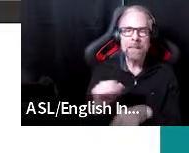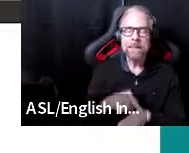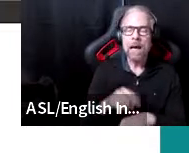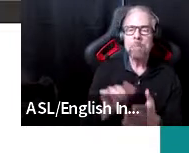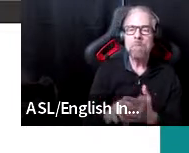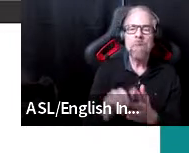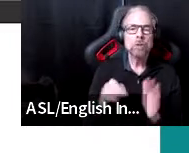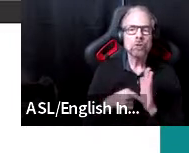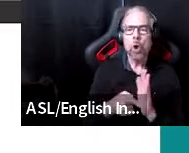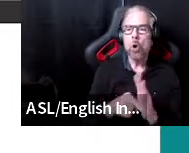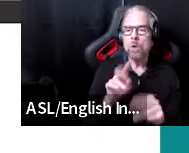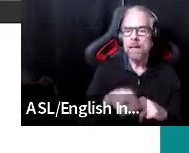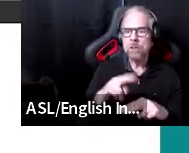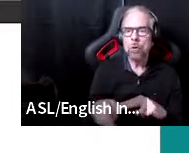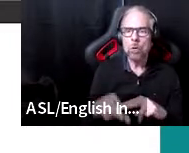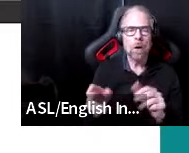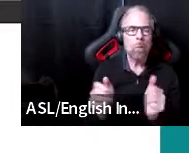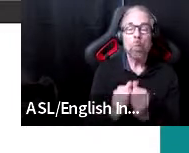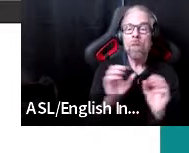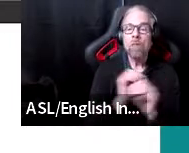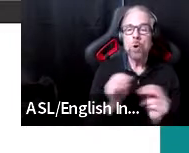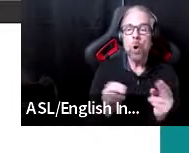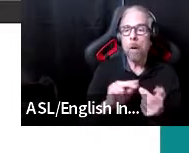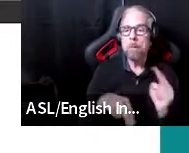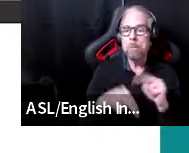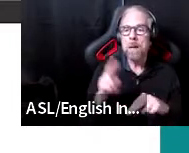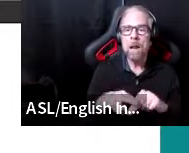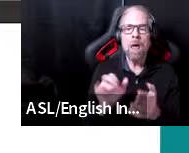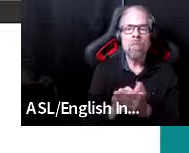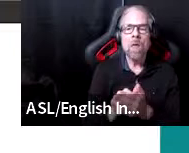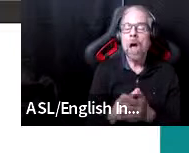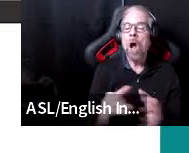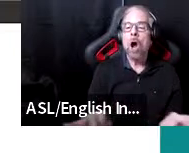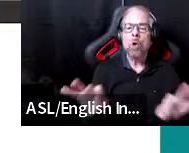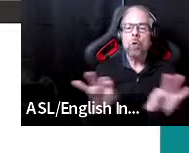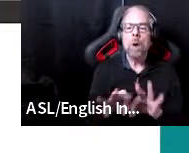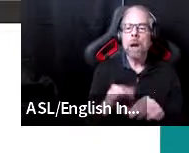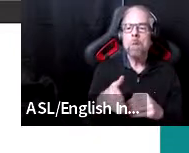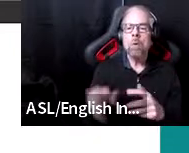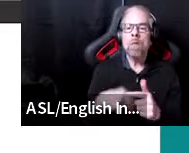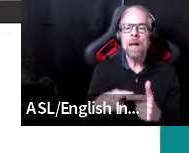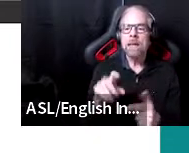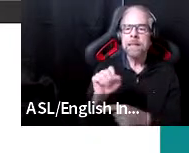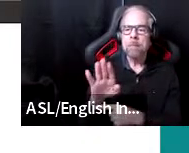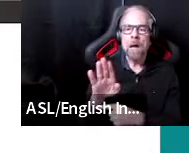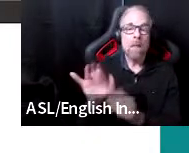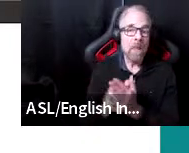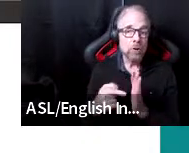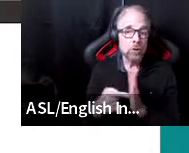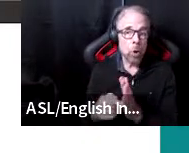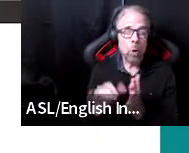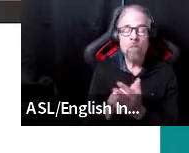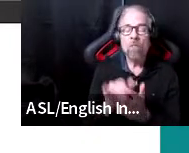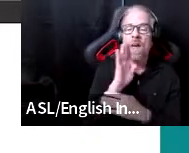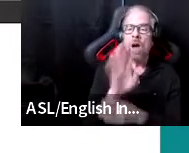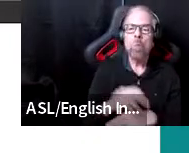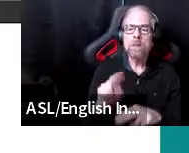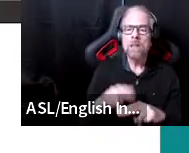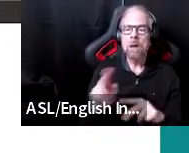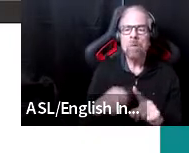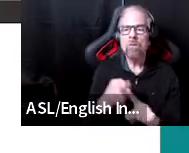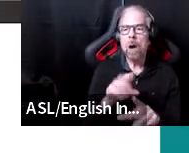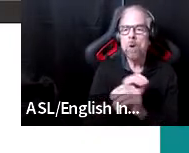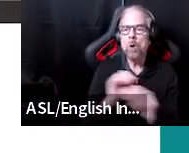to decrease compared to the no build. The critical AM period here is southbound AM again shown. It's going to decrease from the no build of